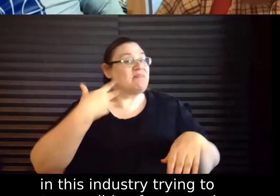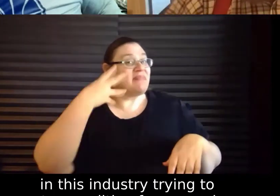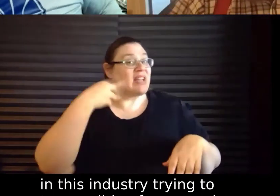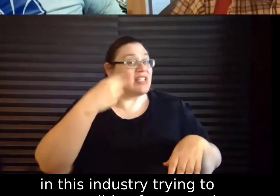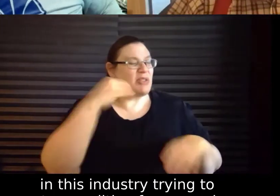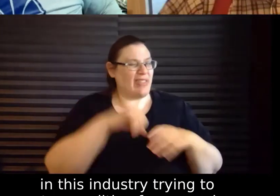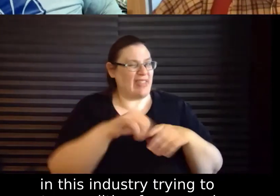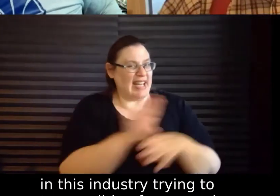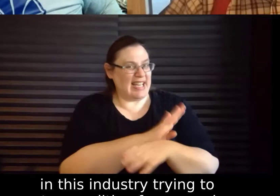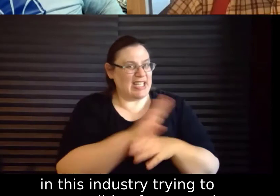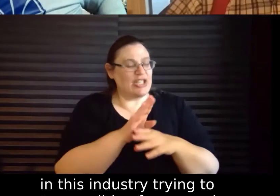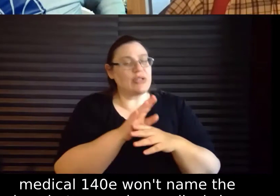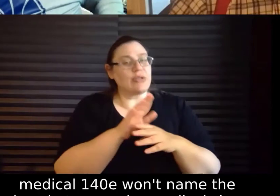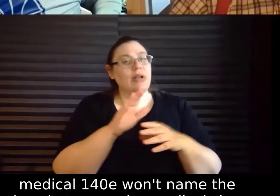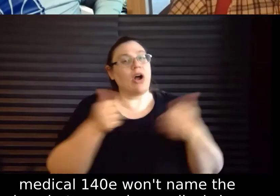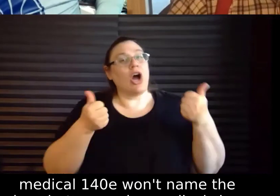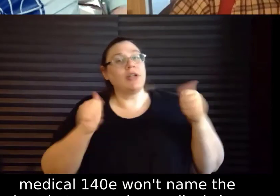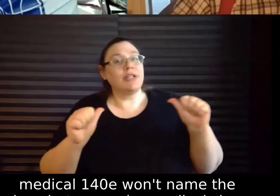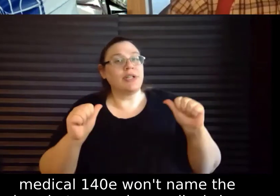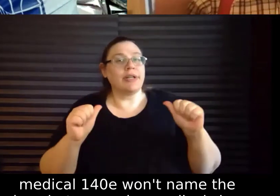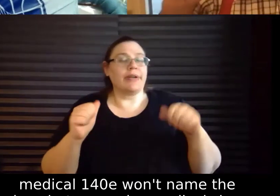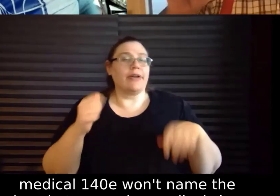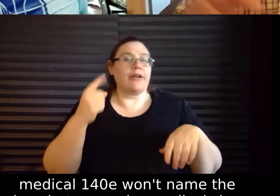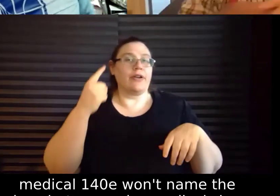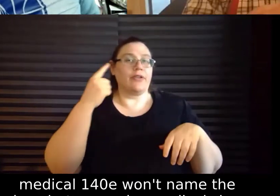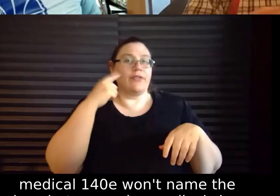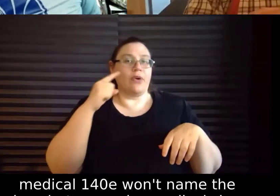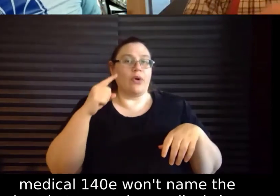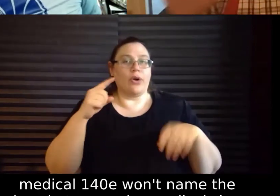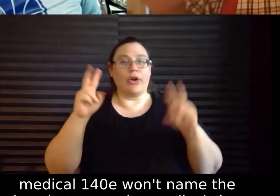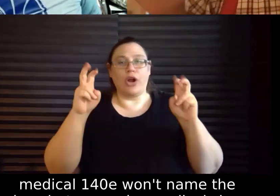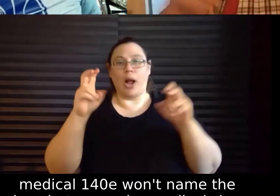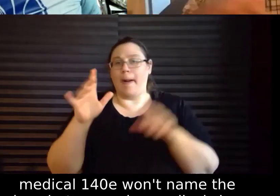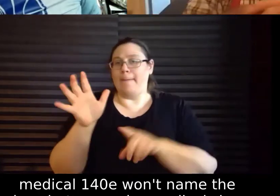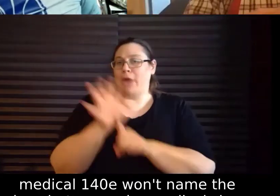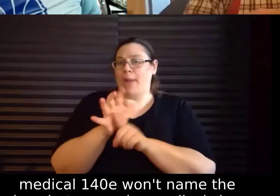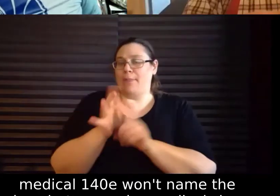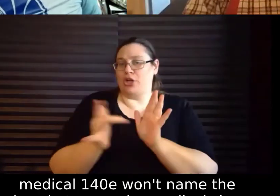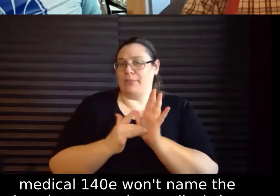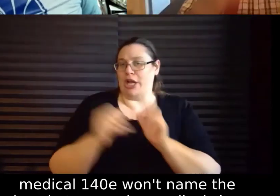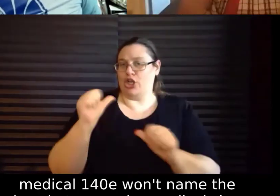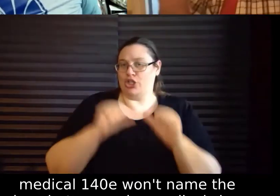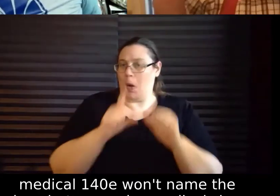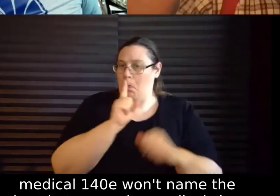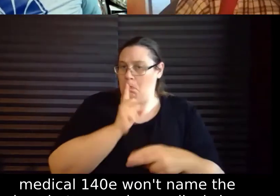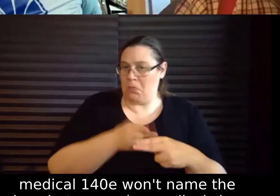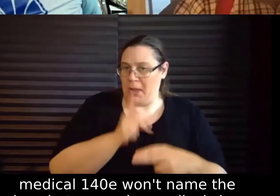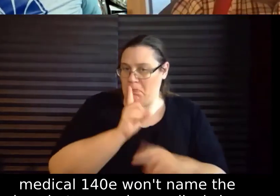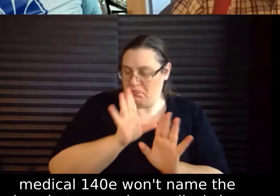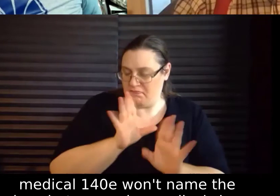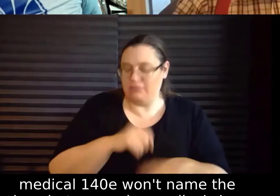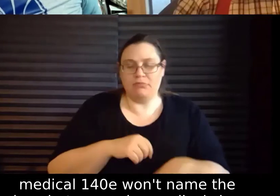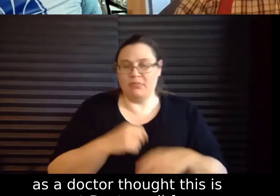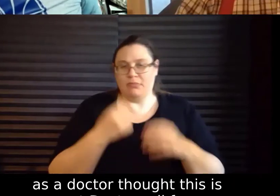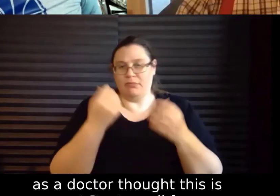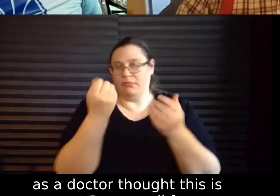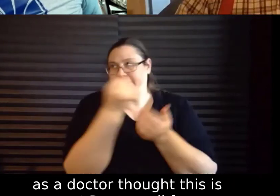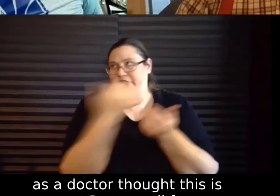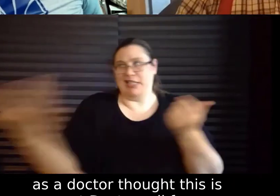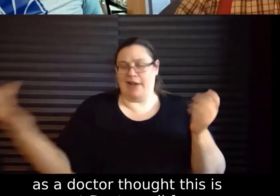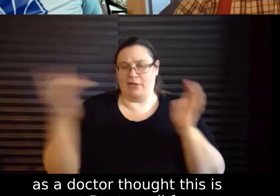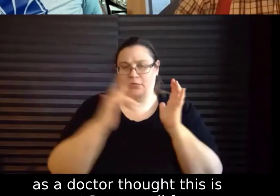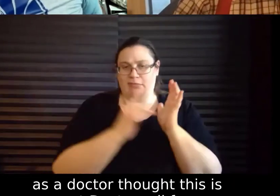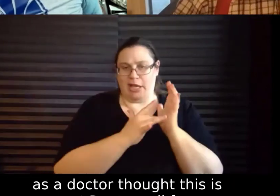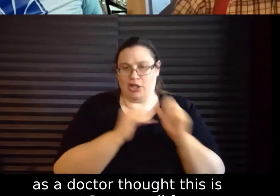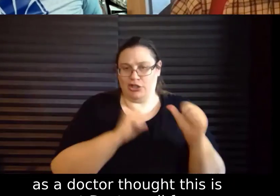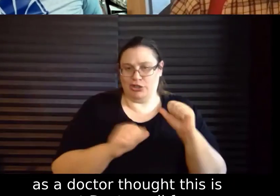trying to get an audition for one of those popular medical shows. I won't name the show, but any number of popular medical shows. As a